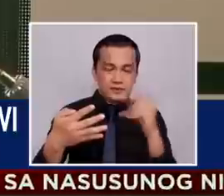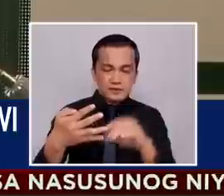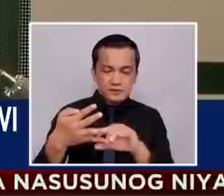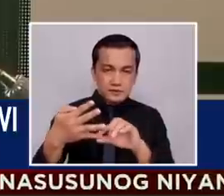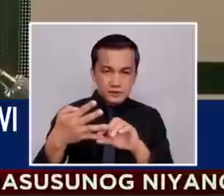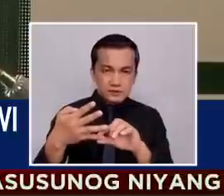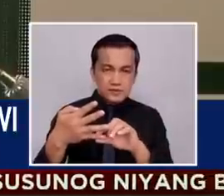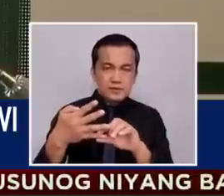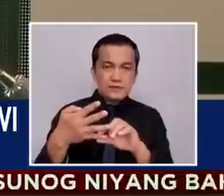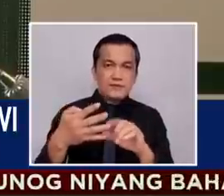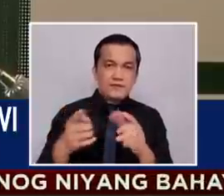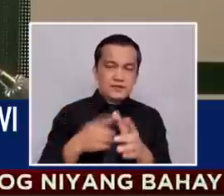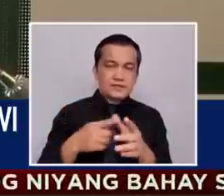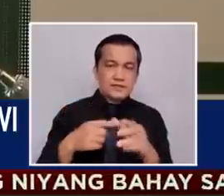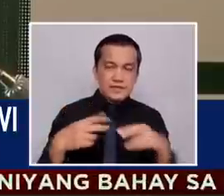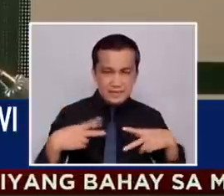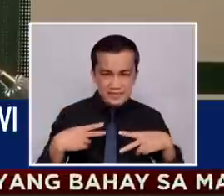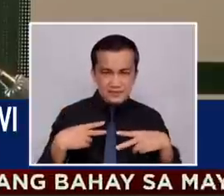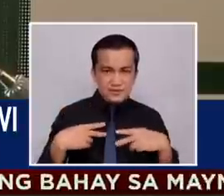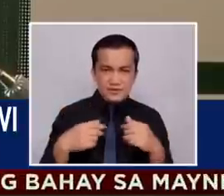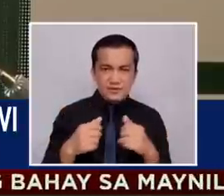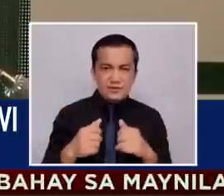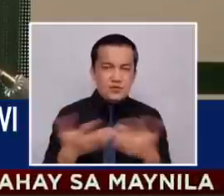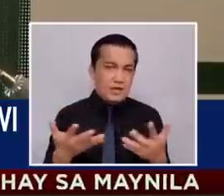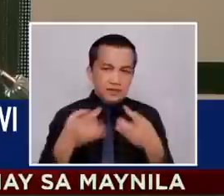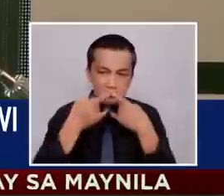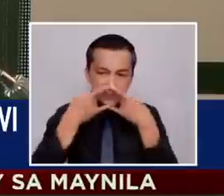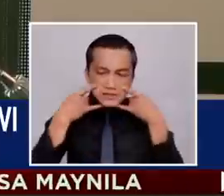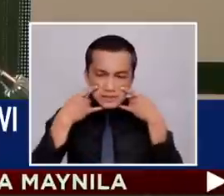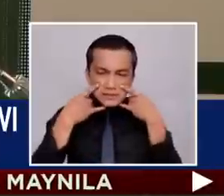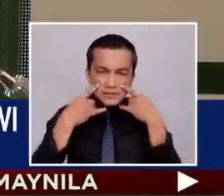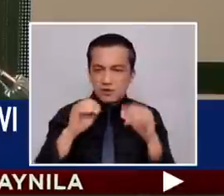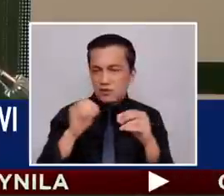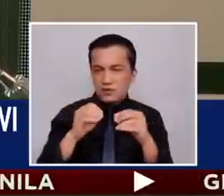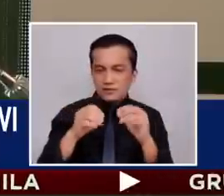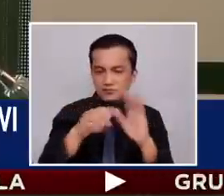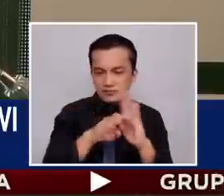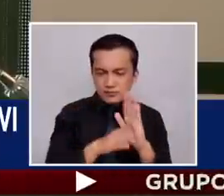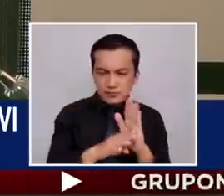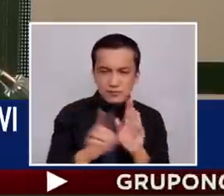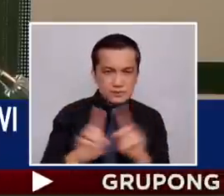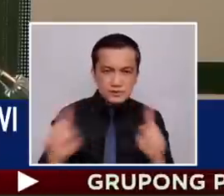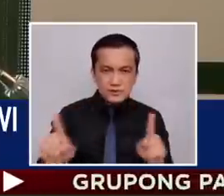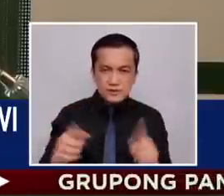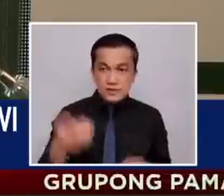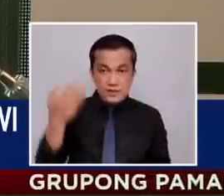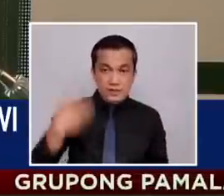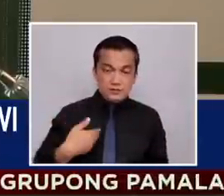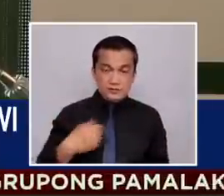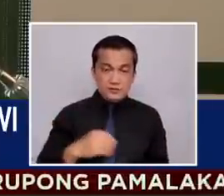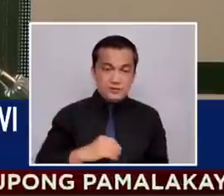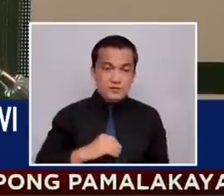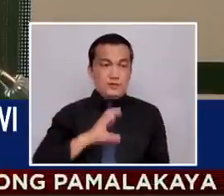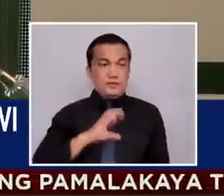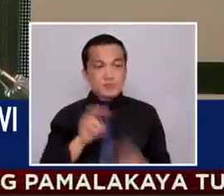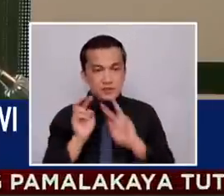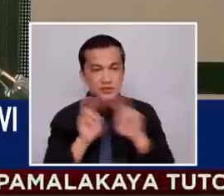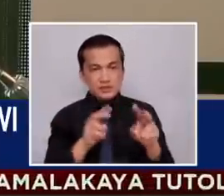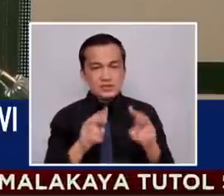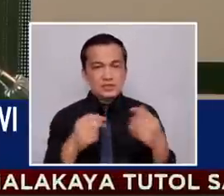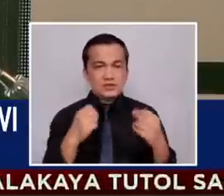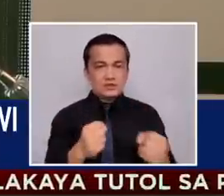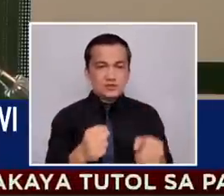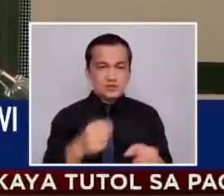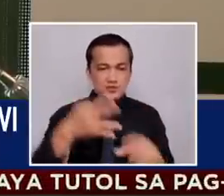the first holiday season without masks or without restrictions. So I'm almost confident that we're going to see another strong fourth